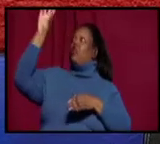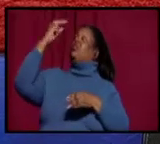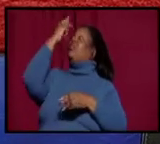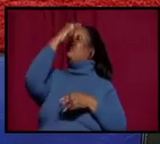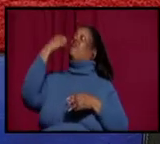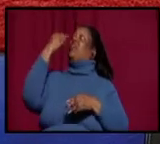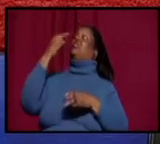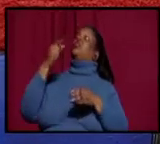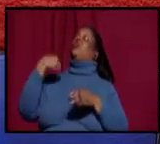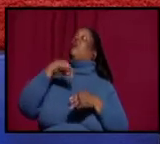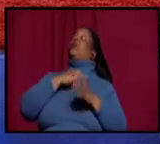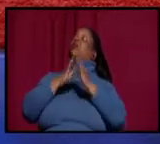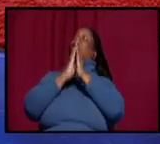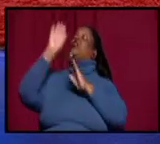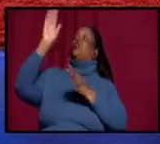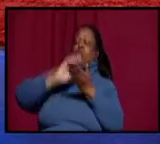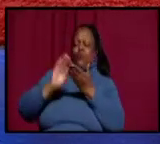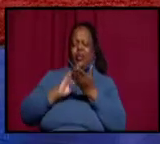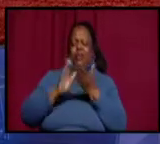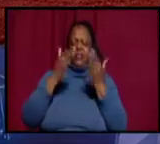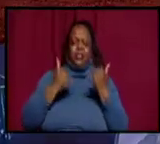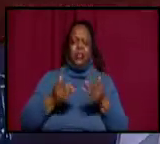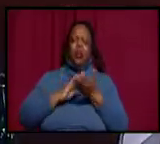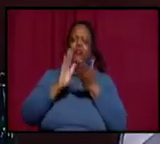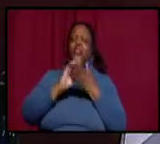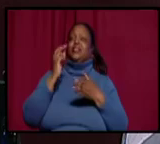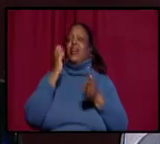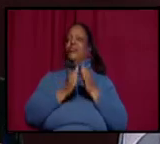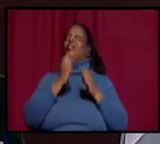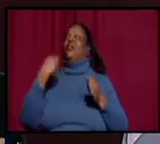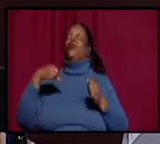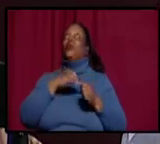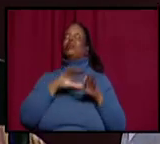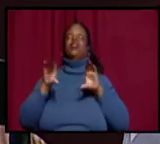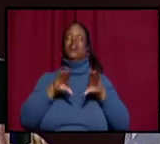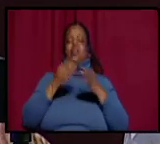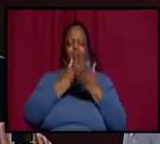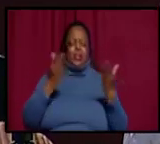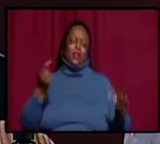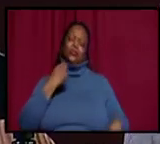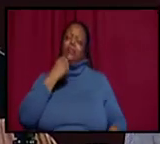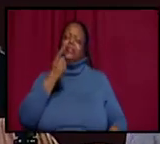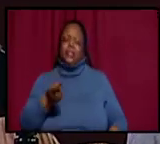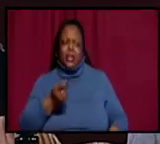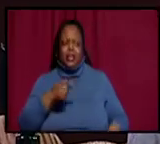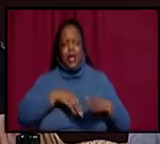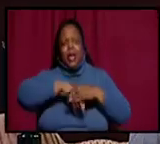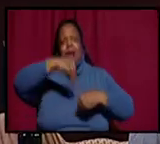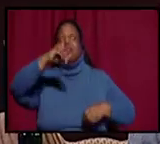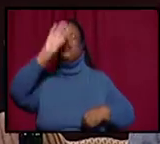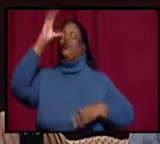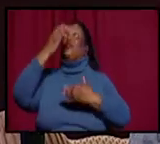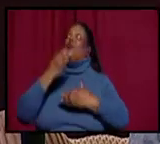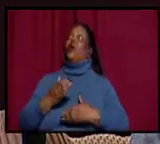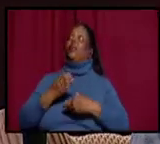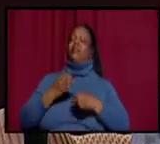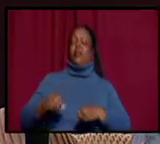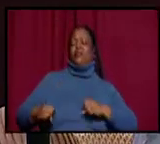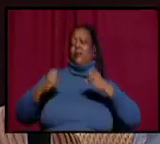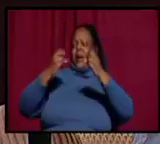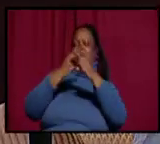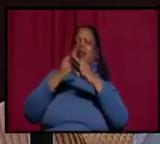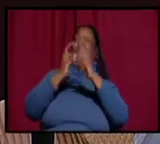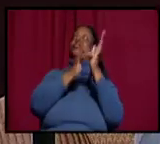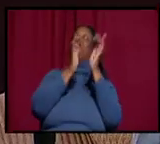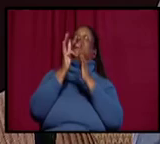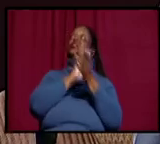ask your forgiveness tonight. Forgive us for everything that we've done, things that we've said outside of your will. In the mighty name